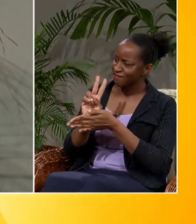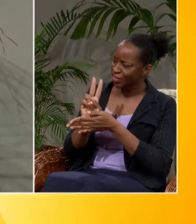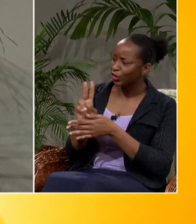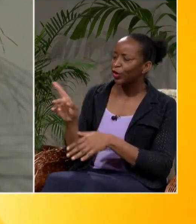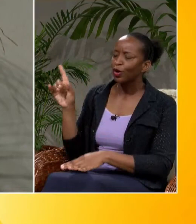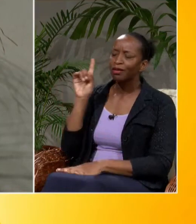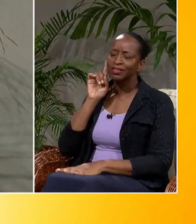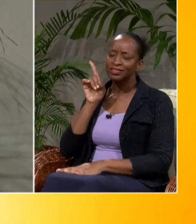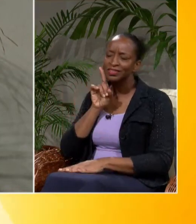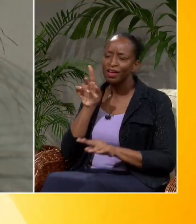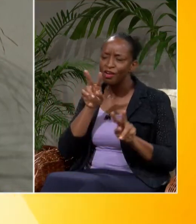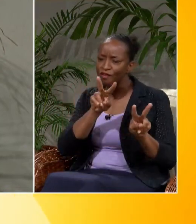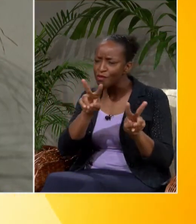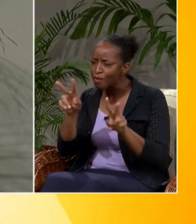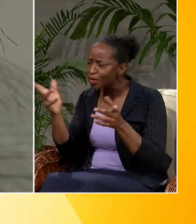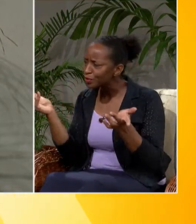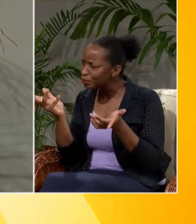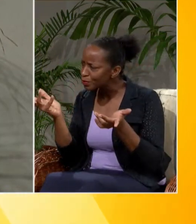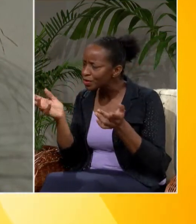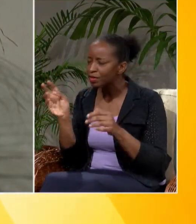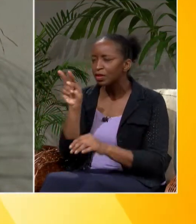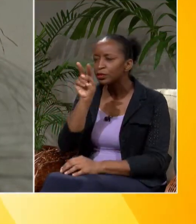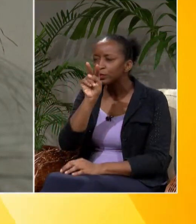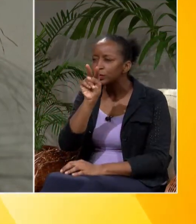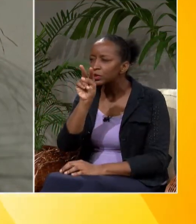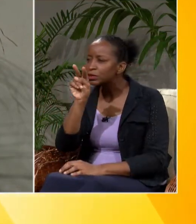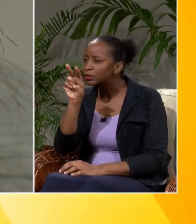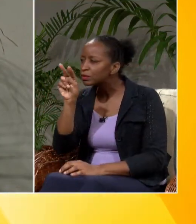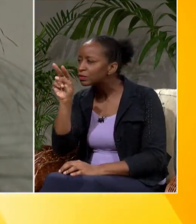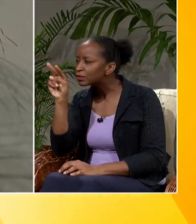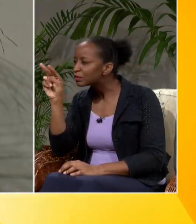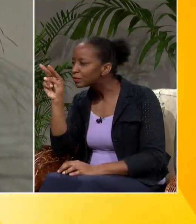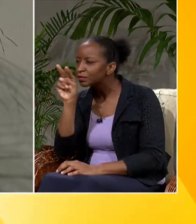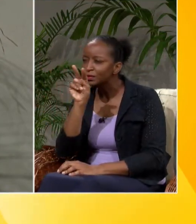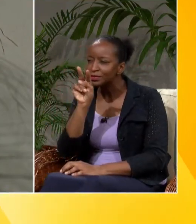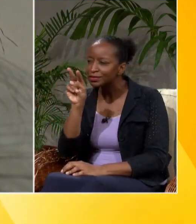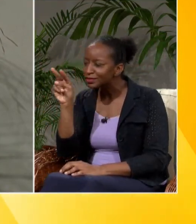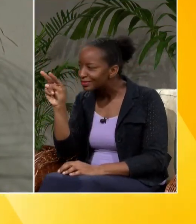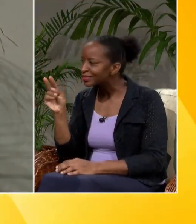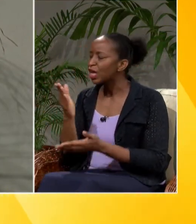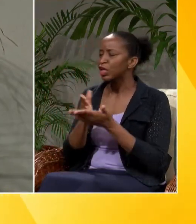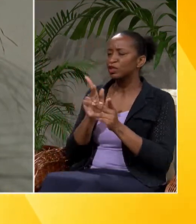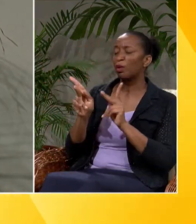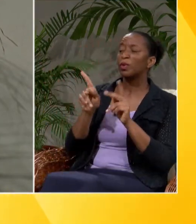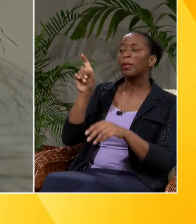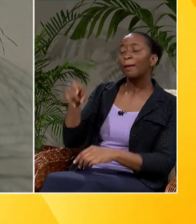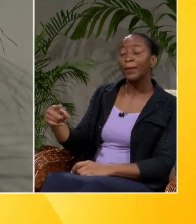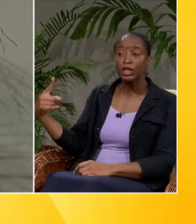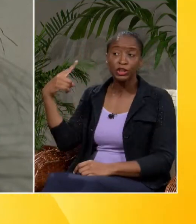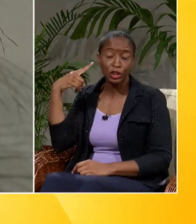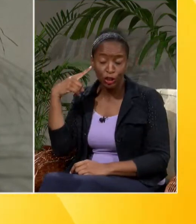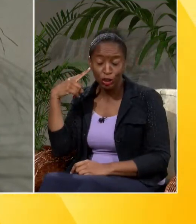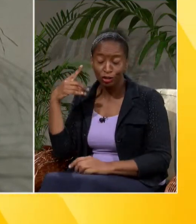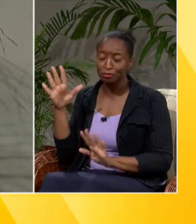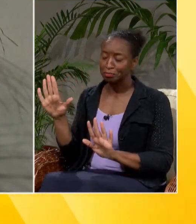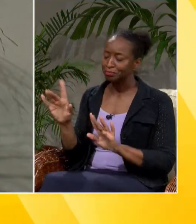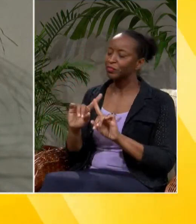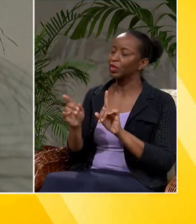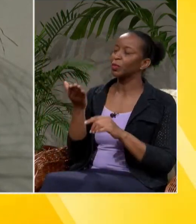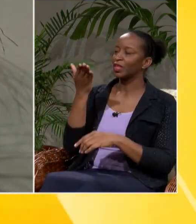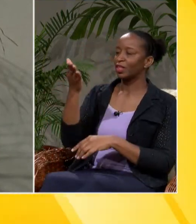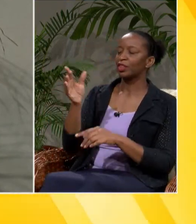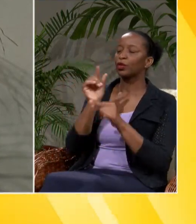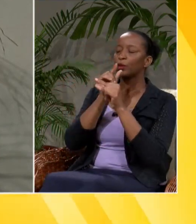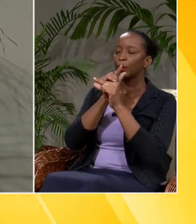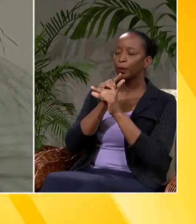start interacting with each other. So, you know, some people can't go without noise, but at least you will be a quiet scene